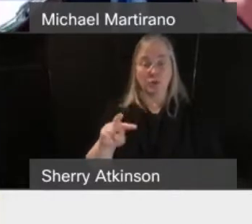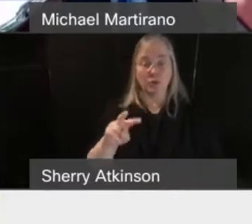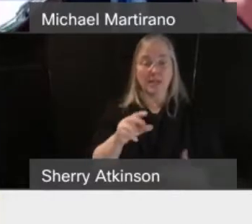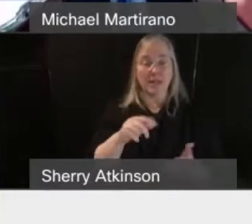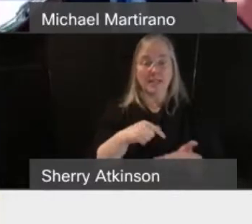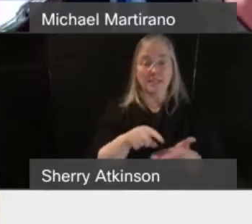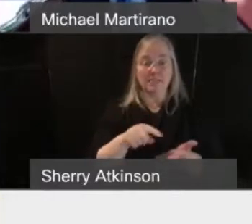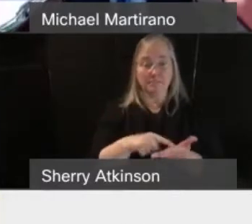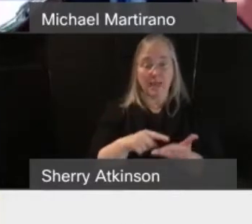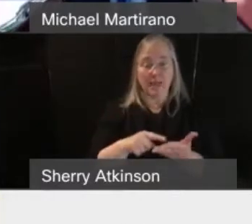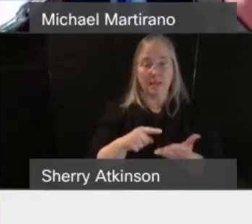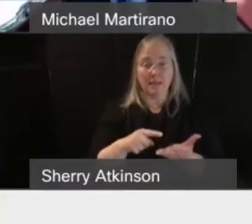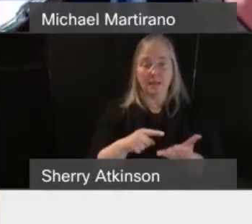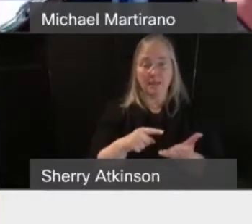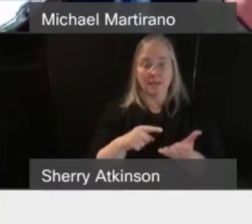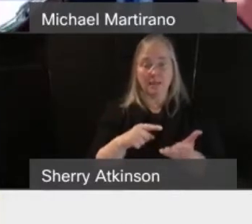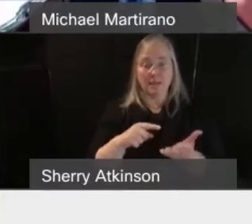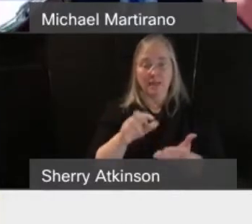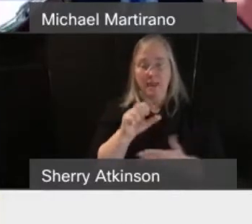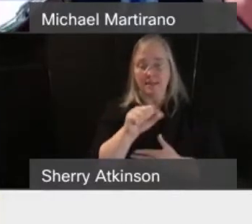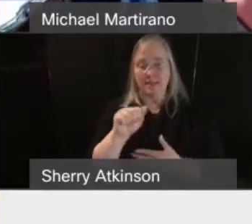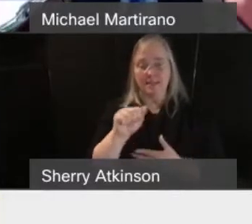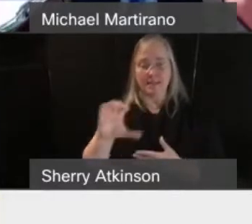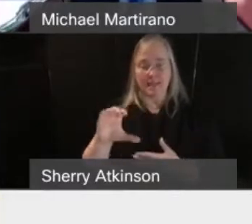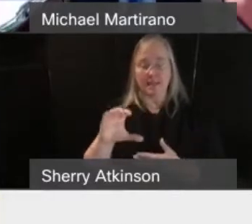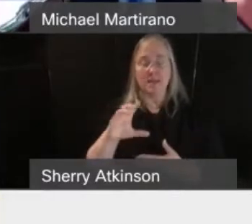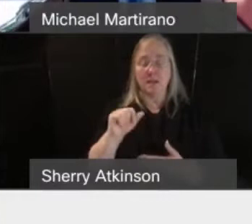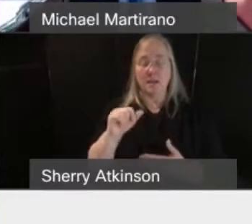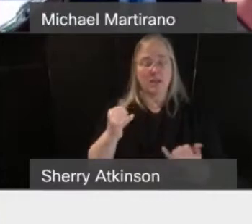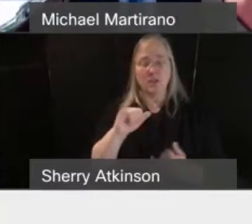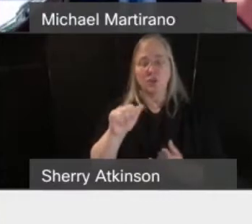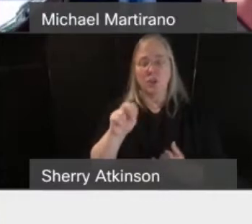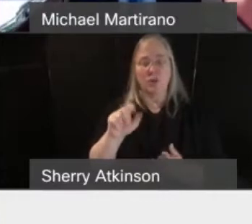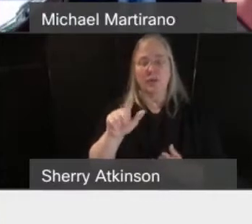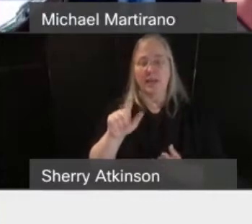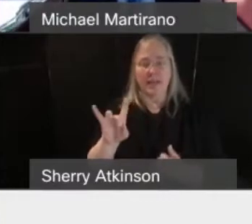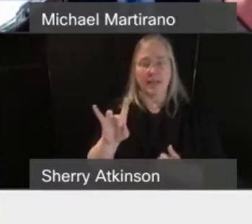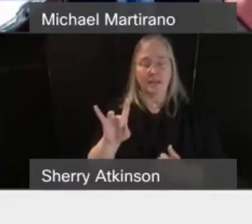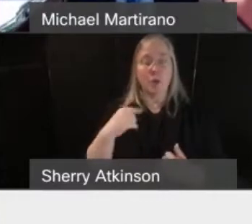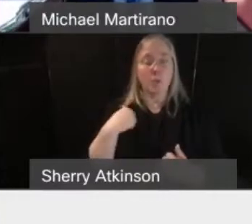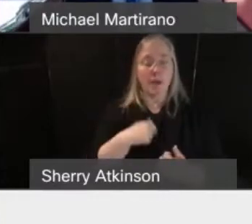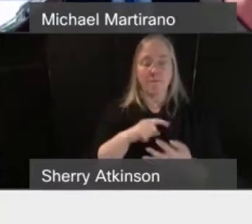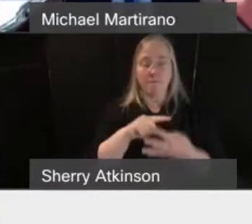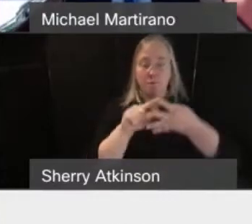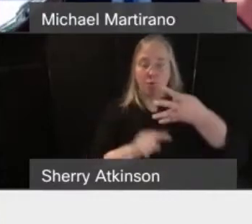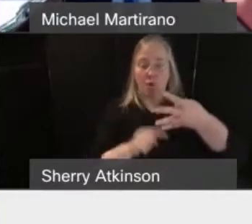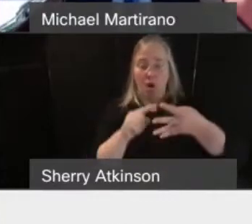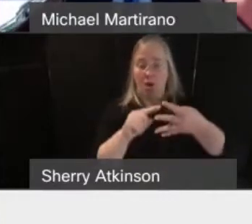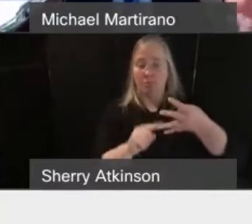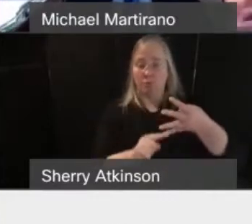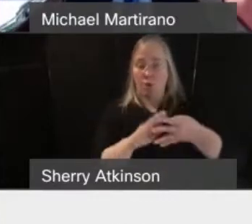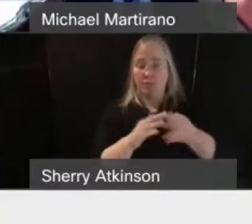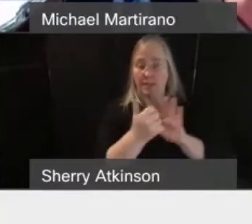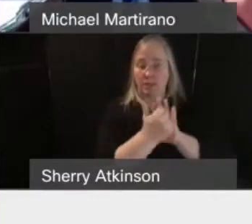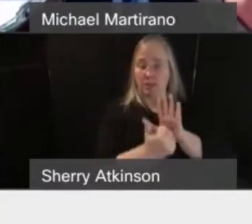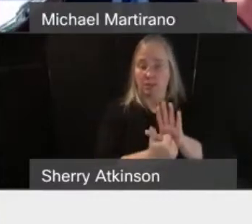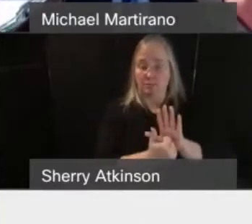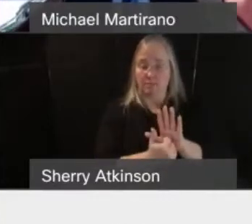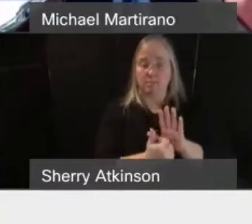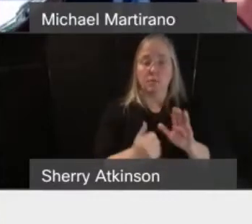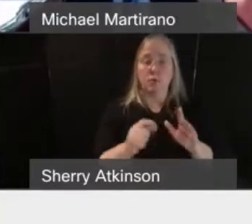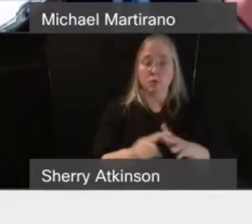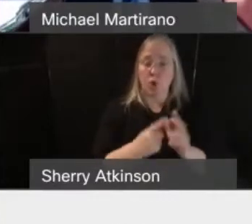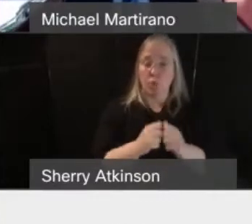Committee. Today is January the 28th. We have 4 items on the agenda. We'll start with the